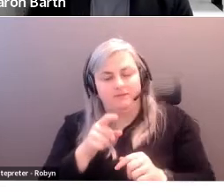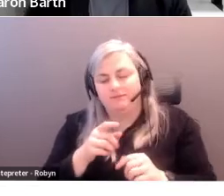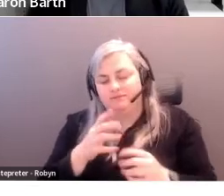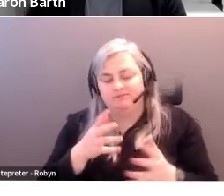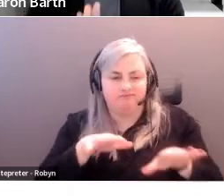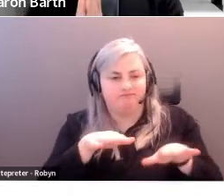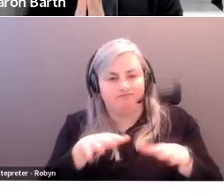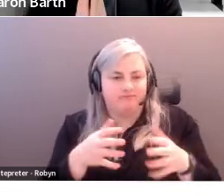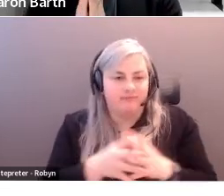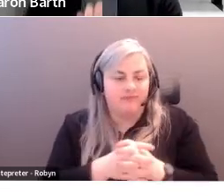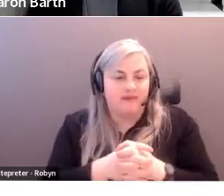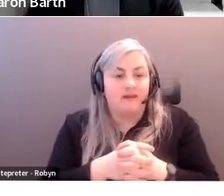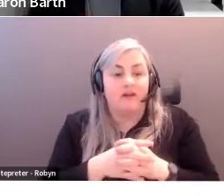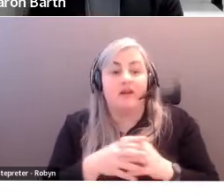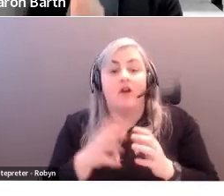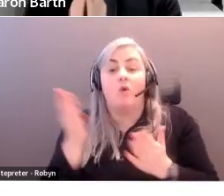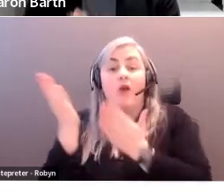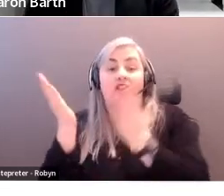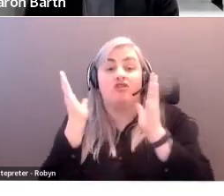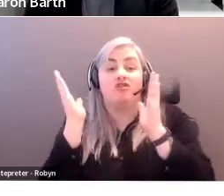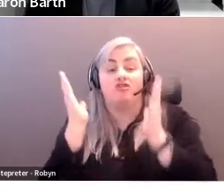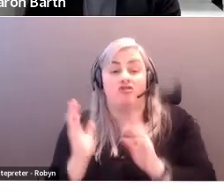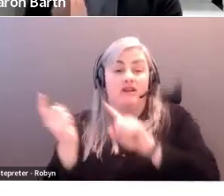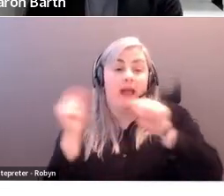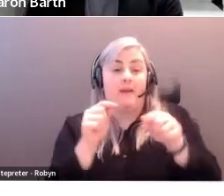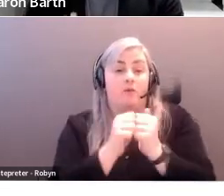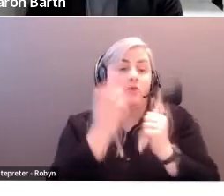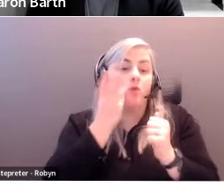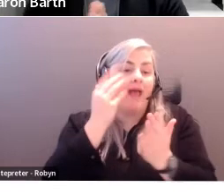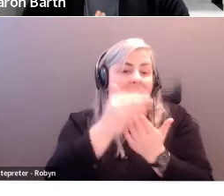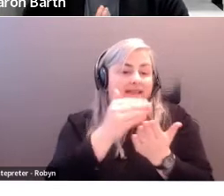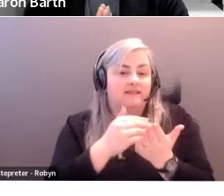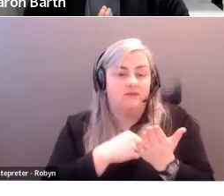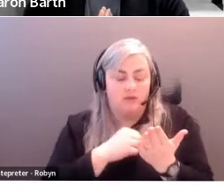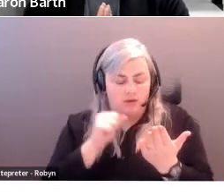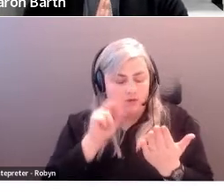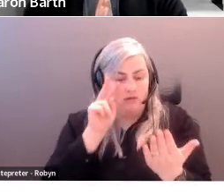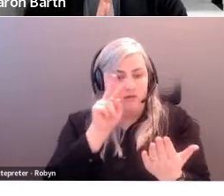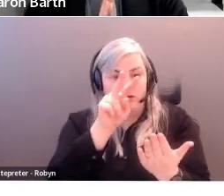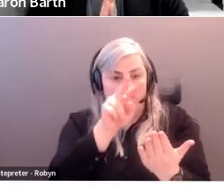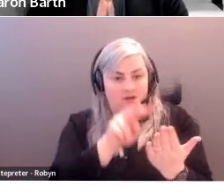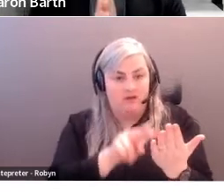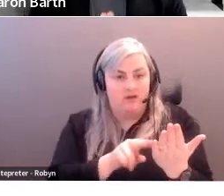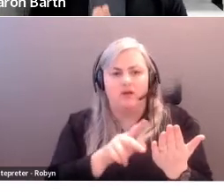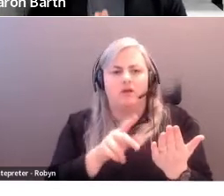really want to impress this person. Open your eyes. Where do your eyes go first if you really want to impress this person?